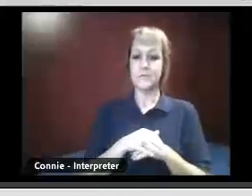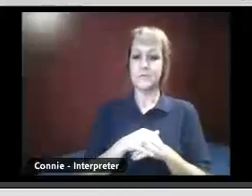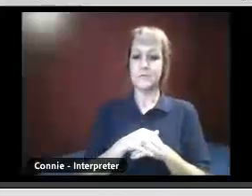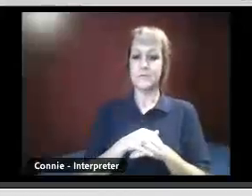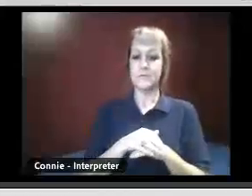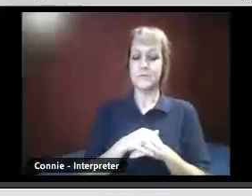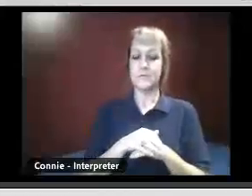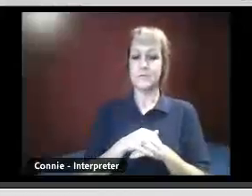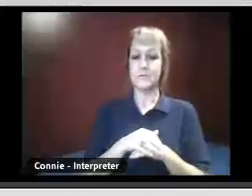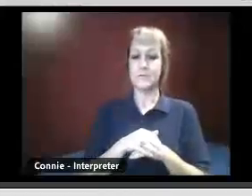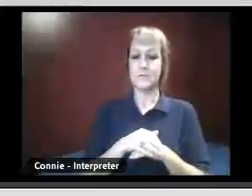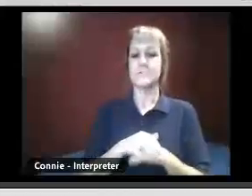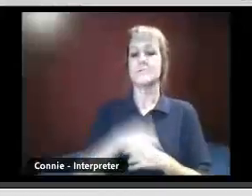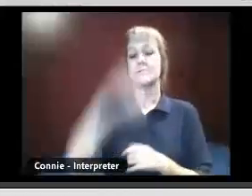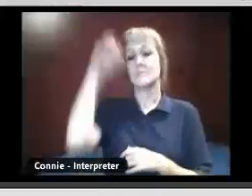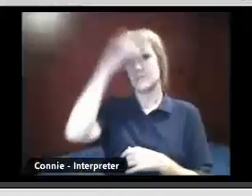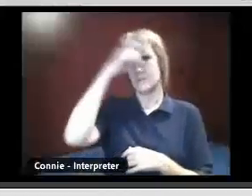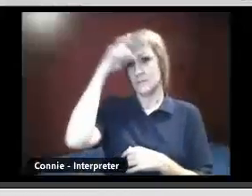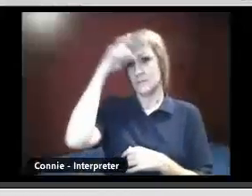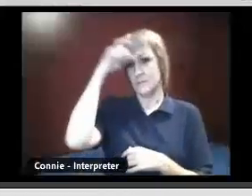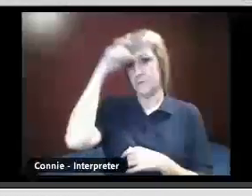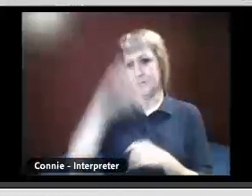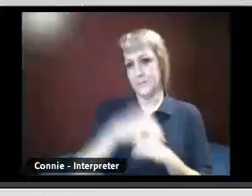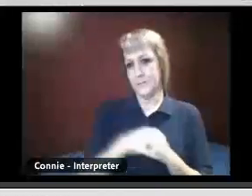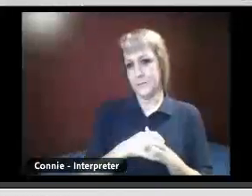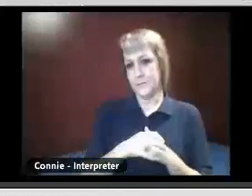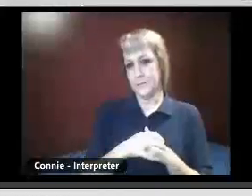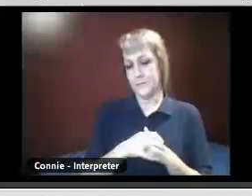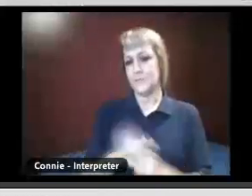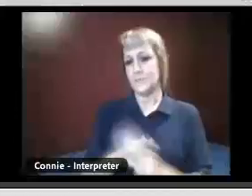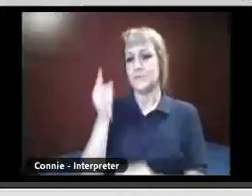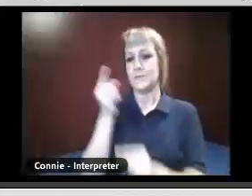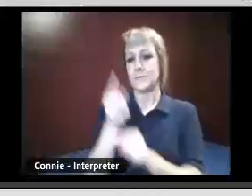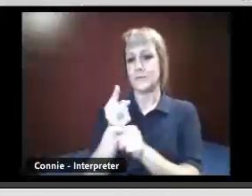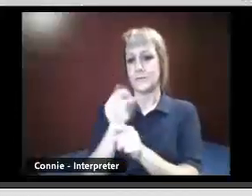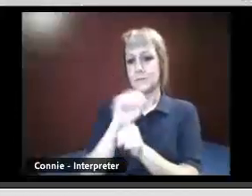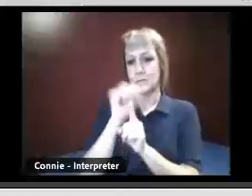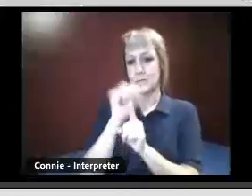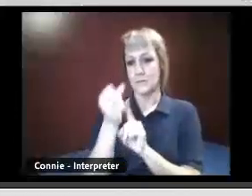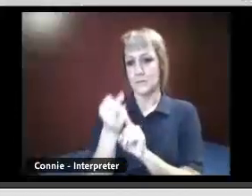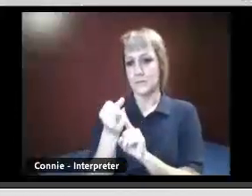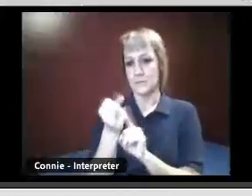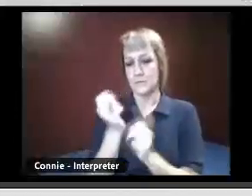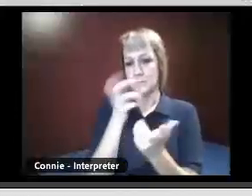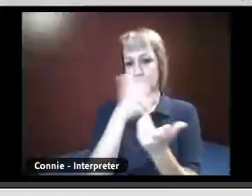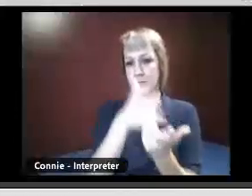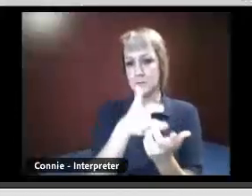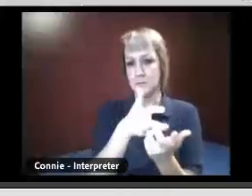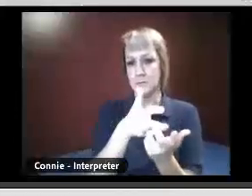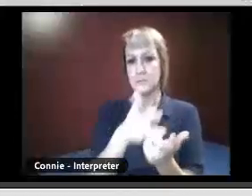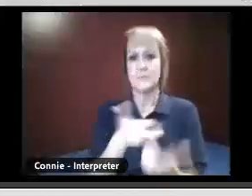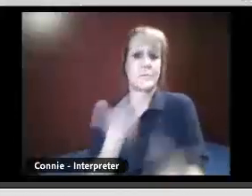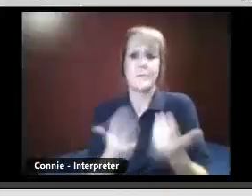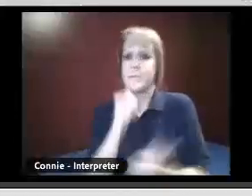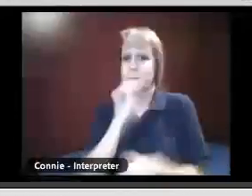it's wise to do it for the right situation. It may not be wise to do it all of the